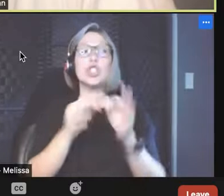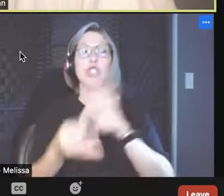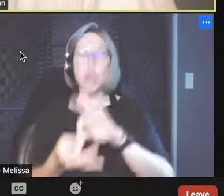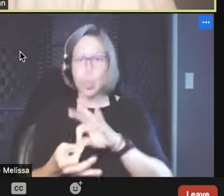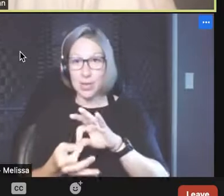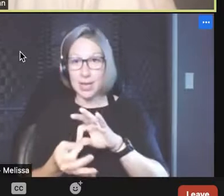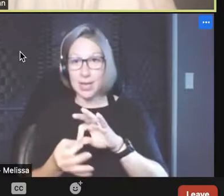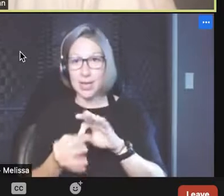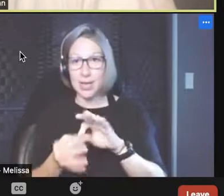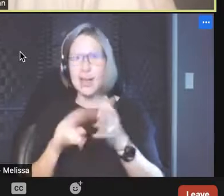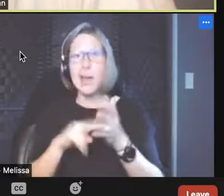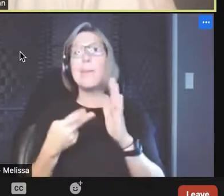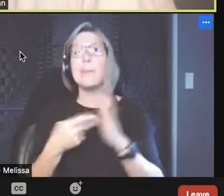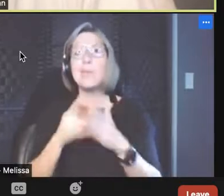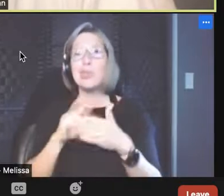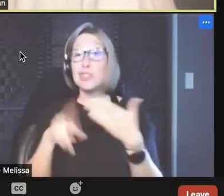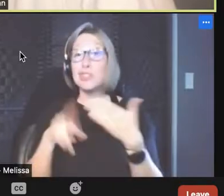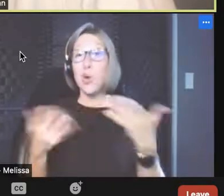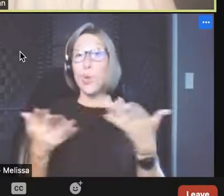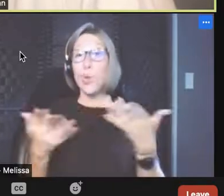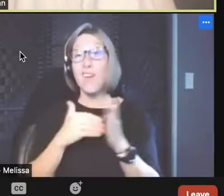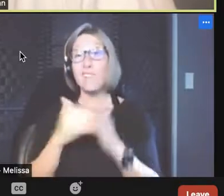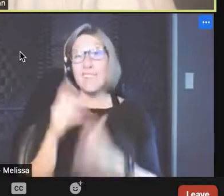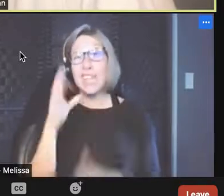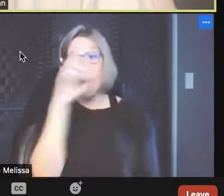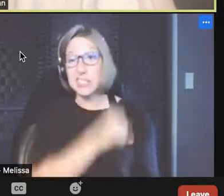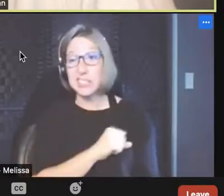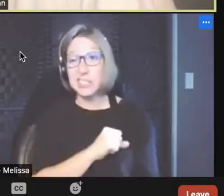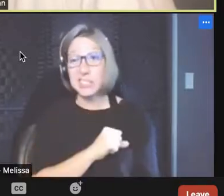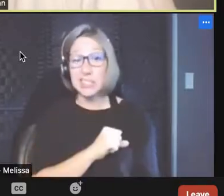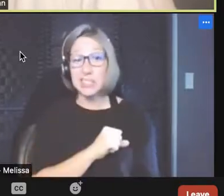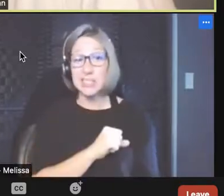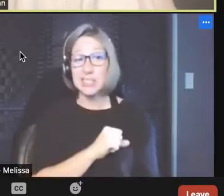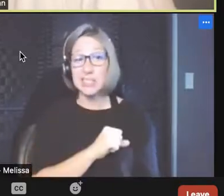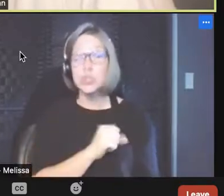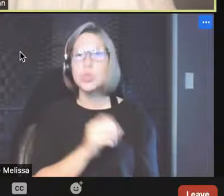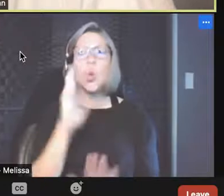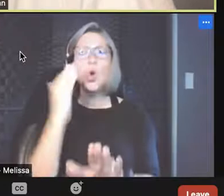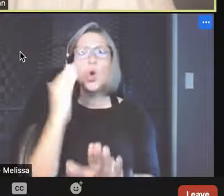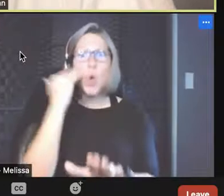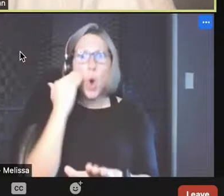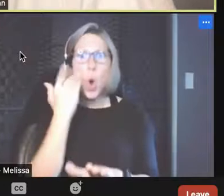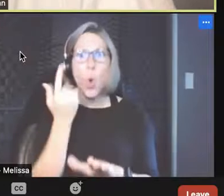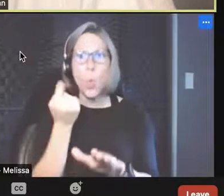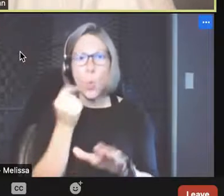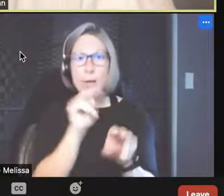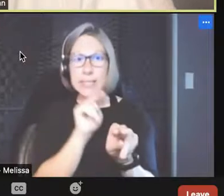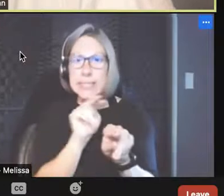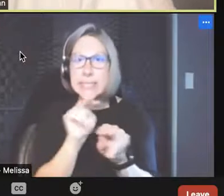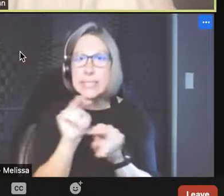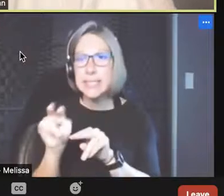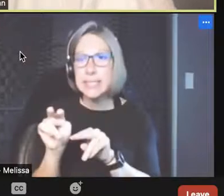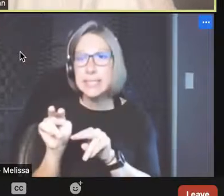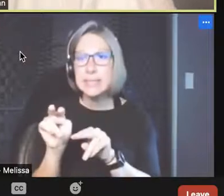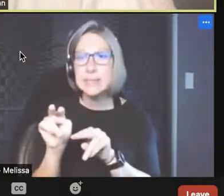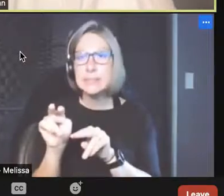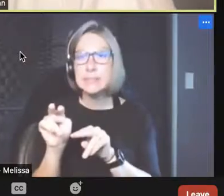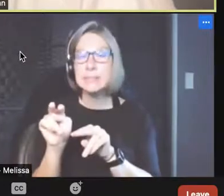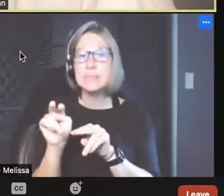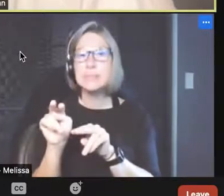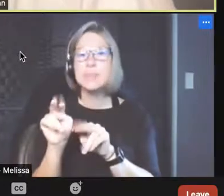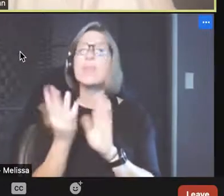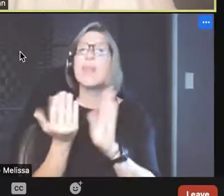as guessing often result. So knowing what you are looking for is key. All right, so again,